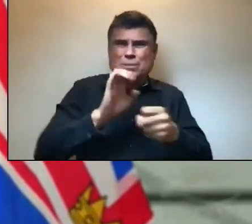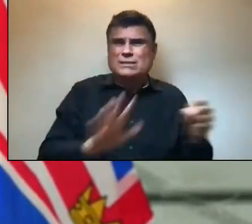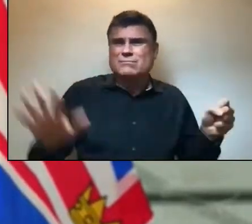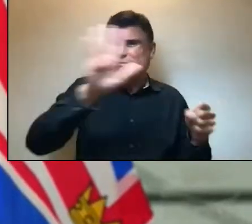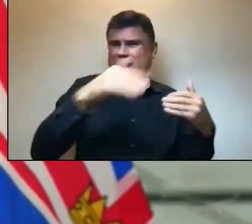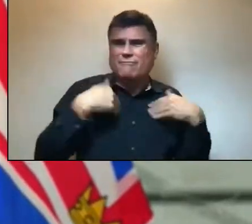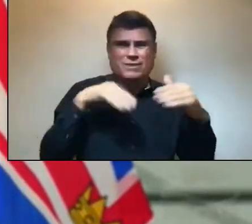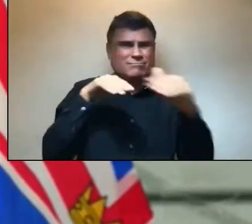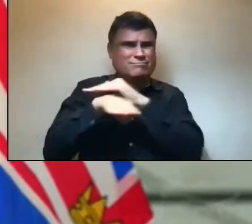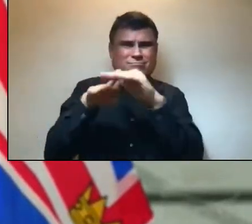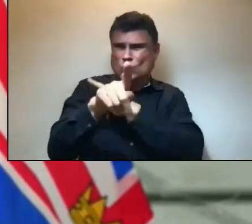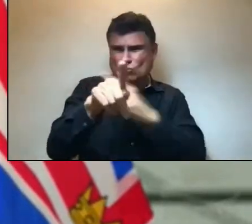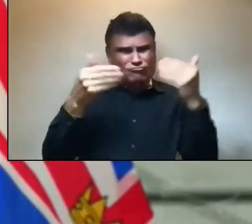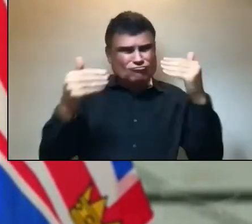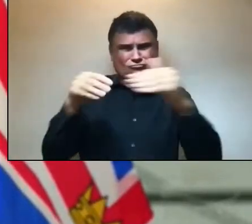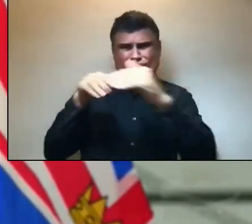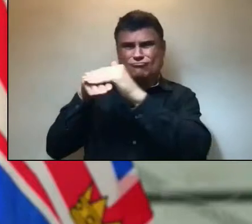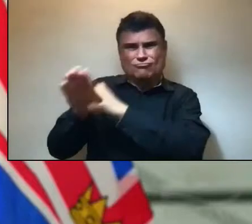dose 1.